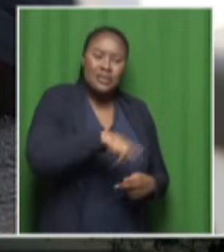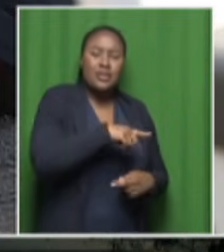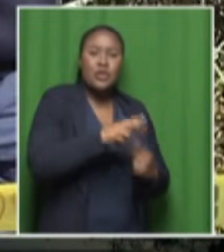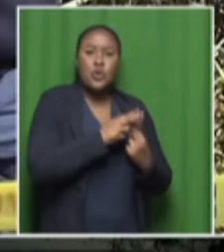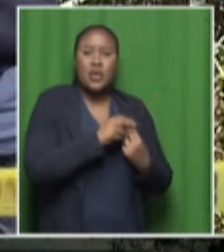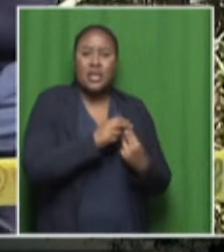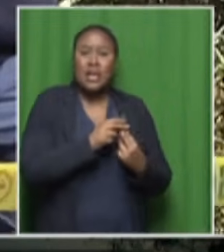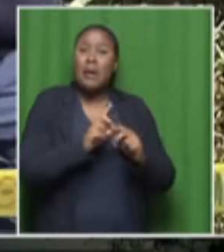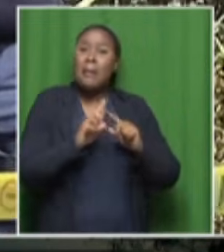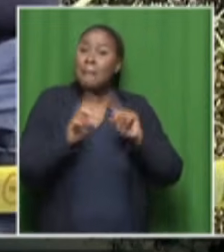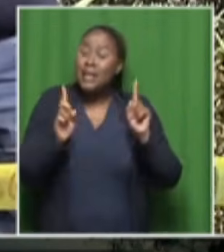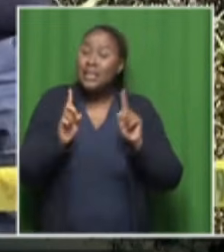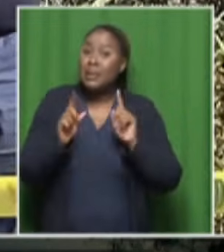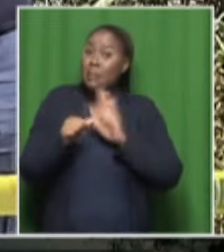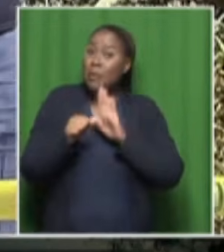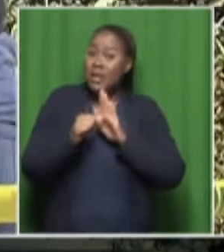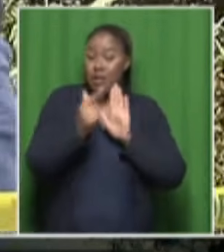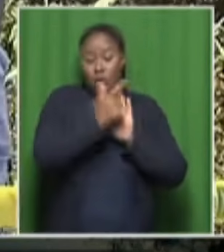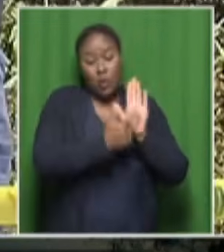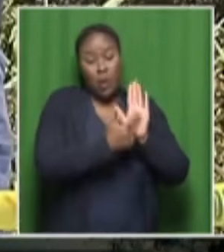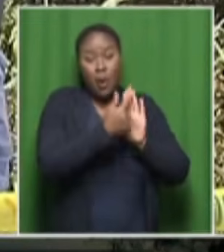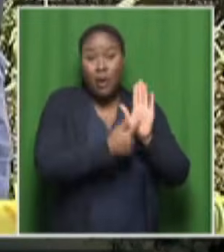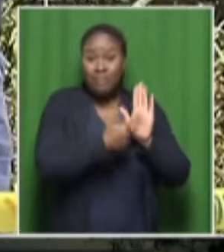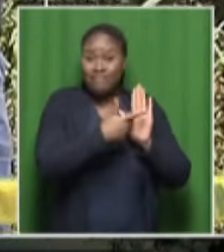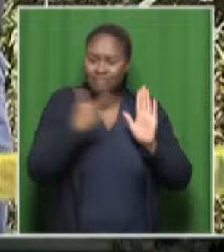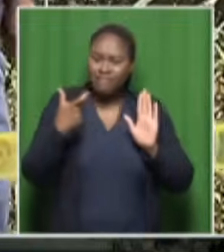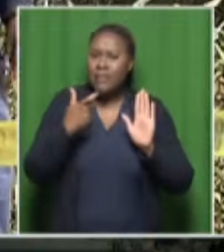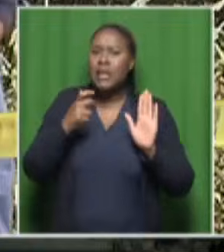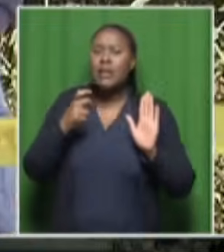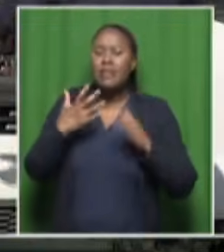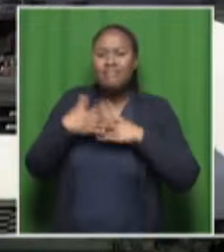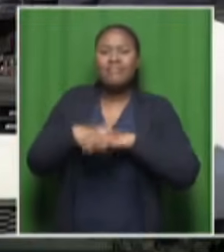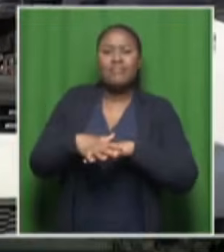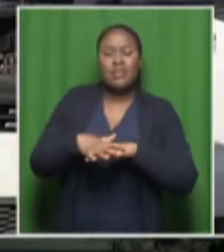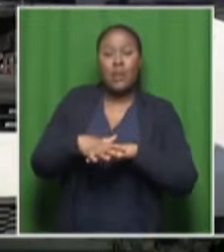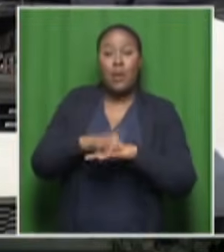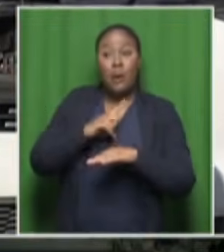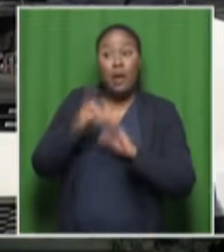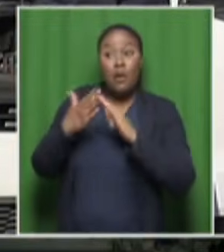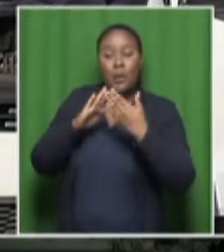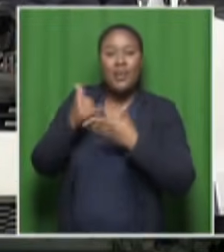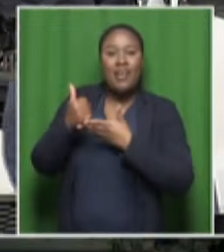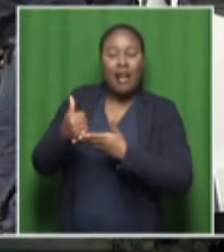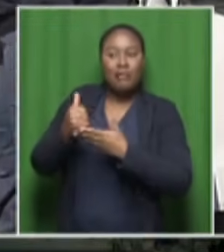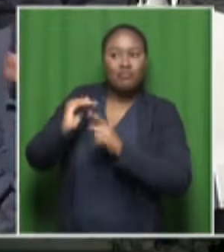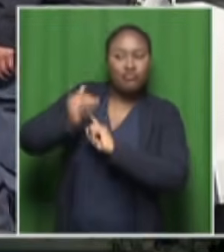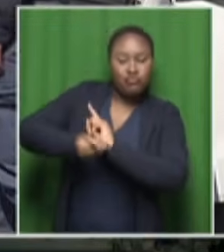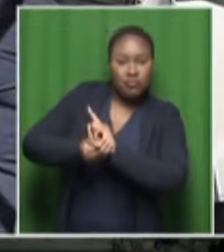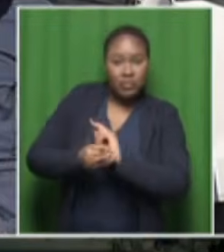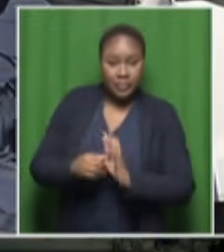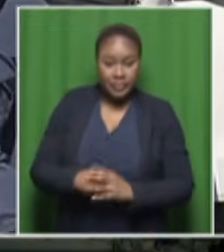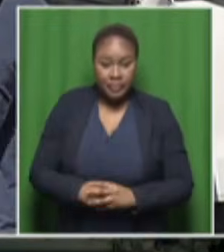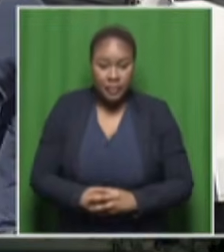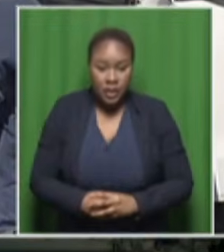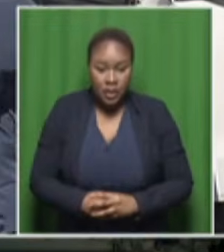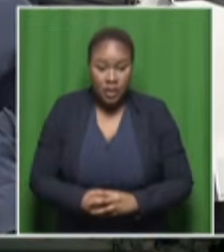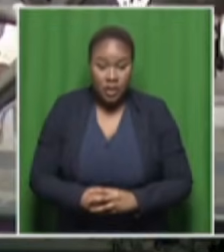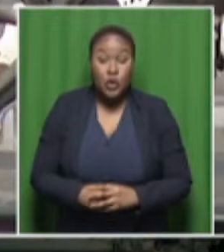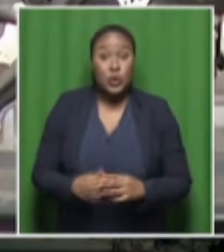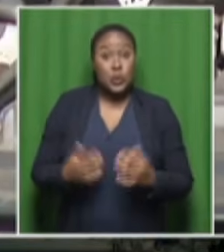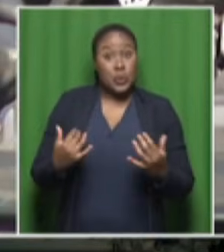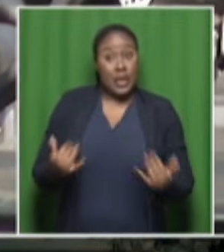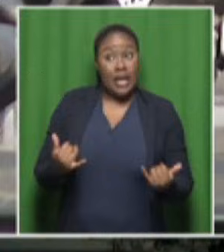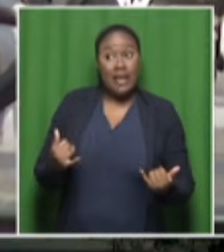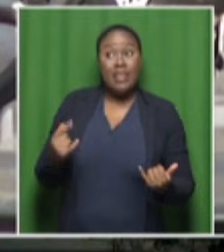law to protect communities. And we want, in this particular case, to again, because the perpetrator is appearing in court today,